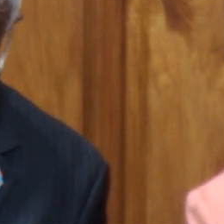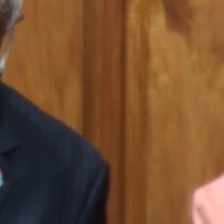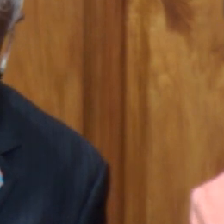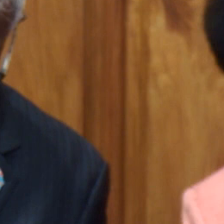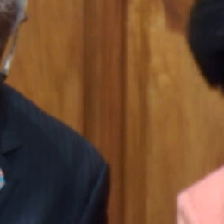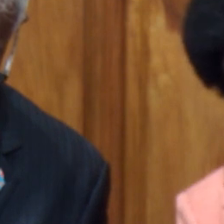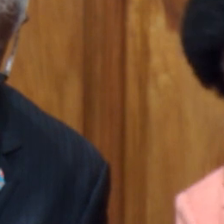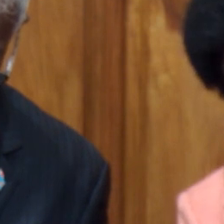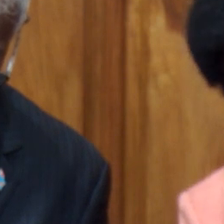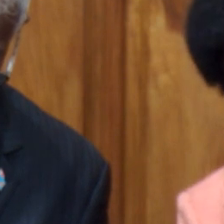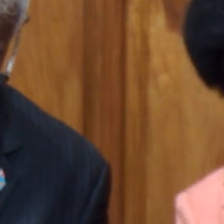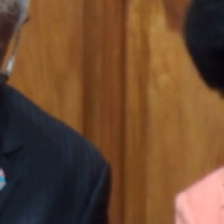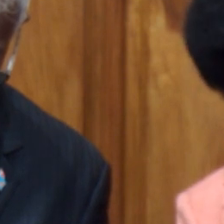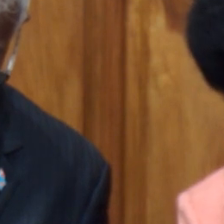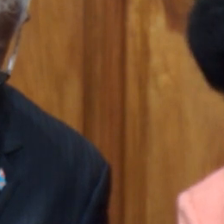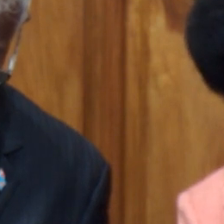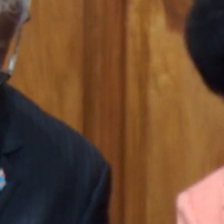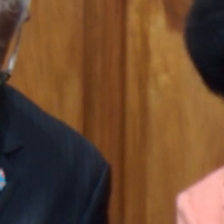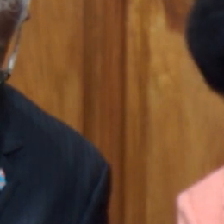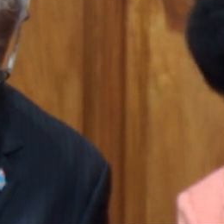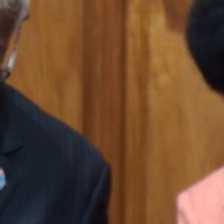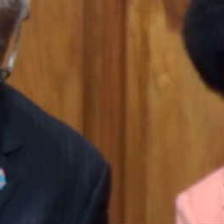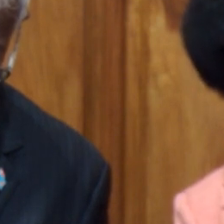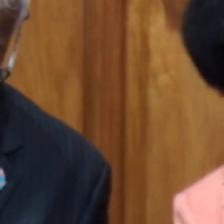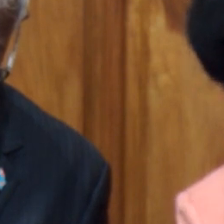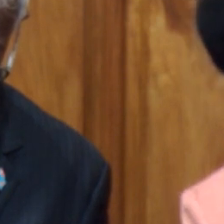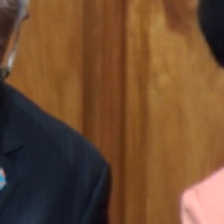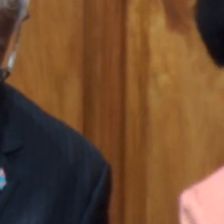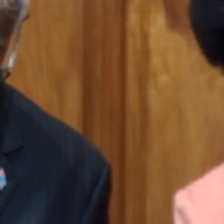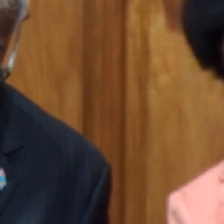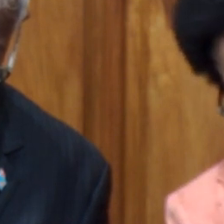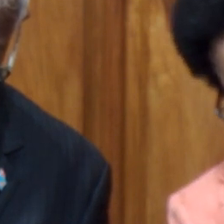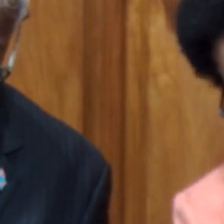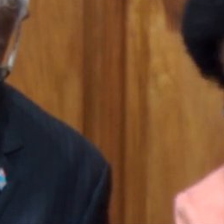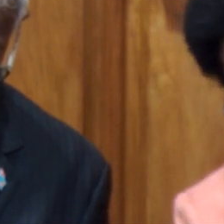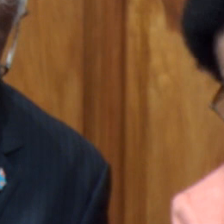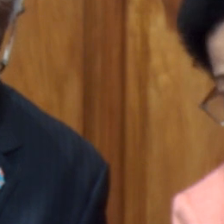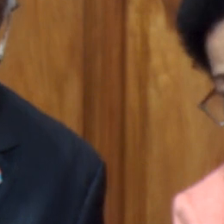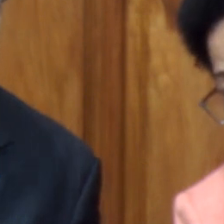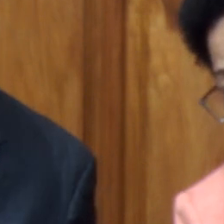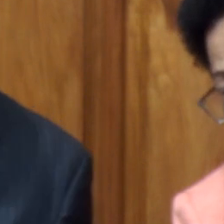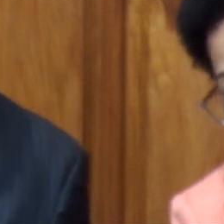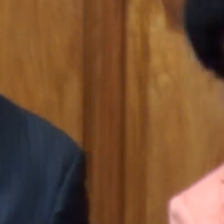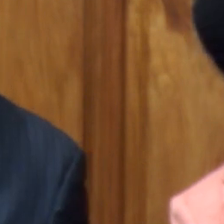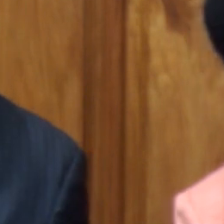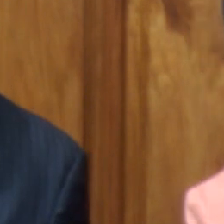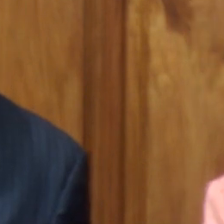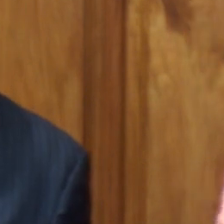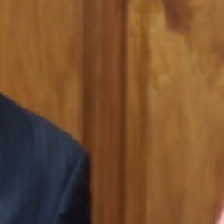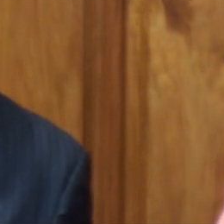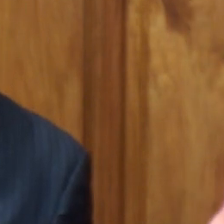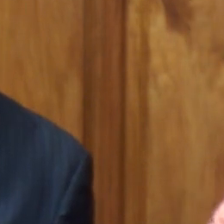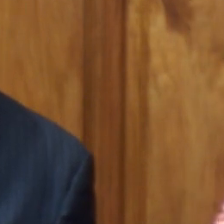all, the budget addresses the short-term immediate needs through inflation mitigation. It provides relief